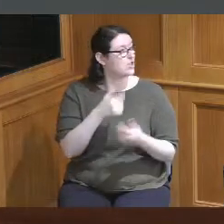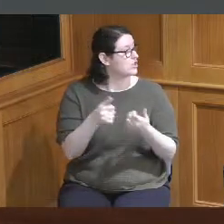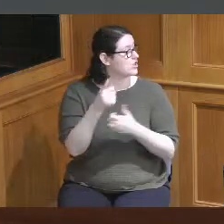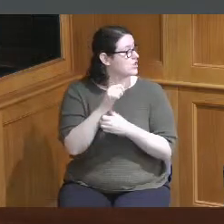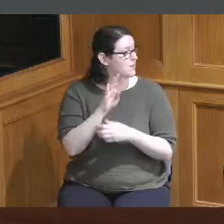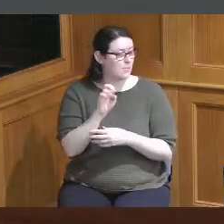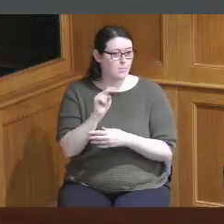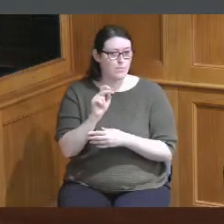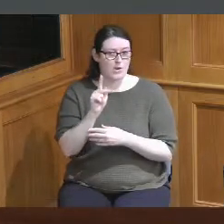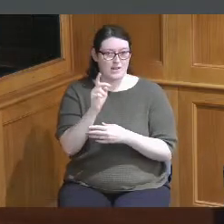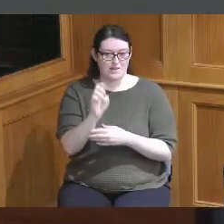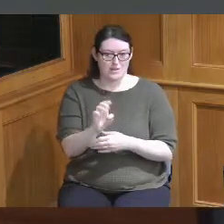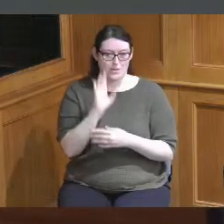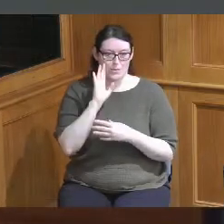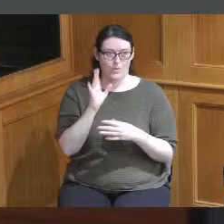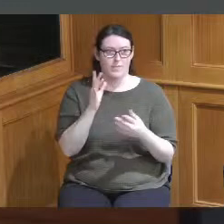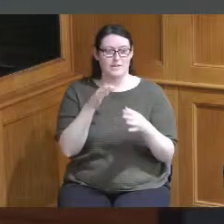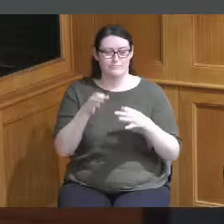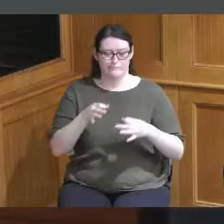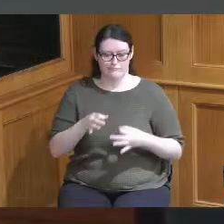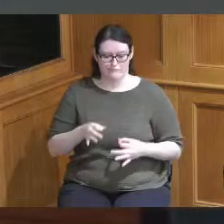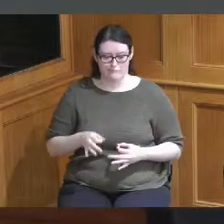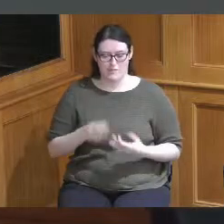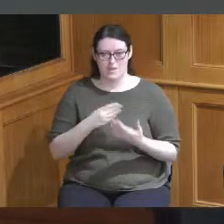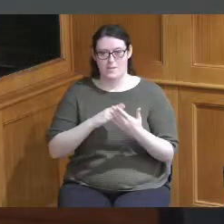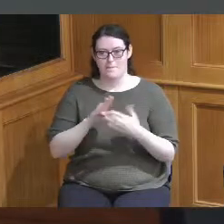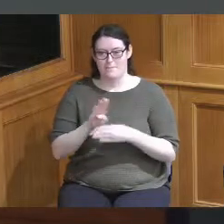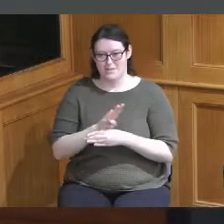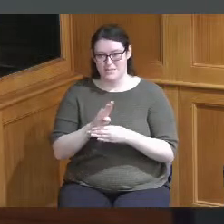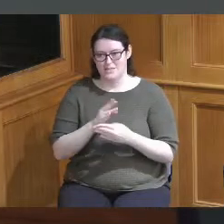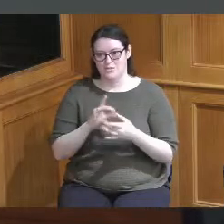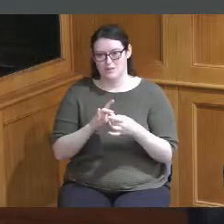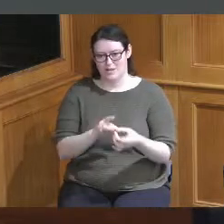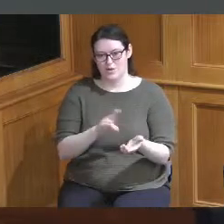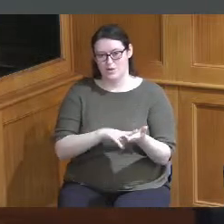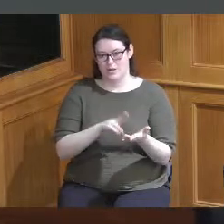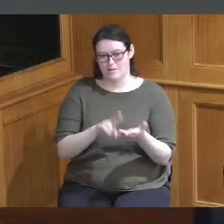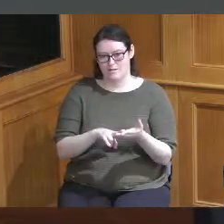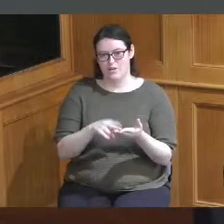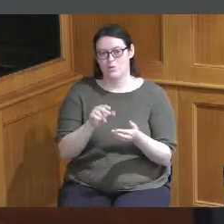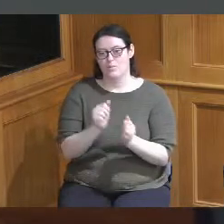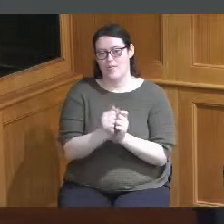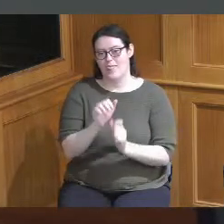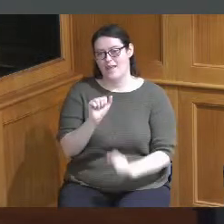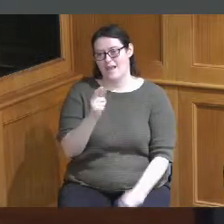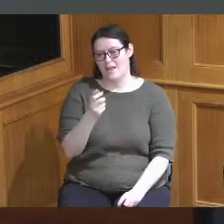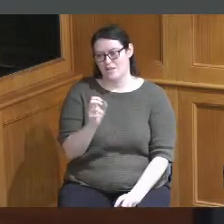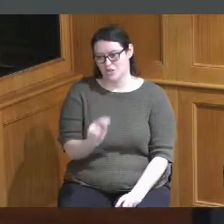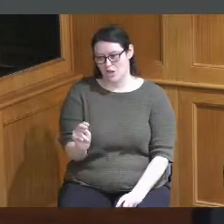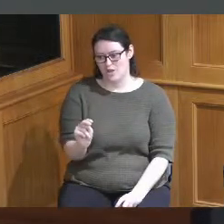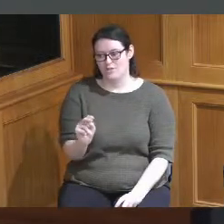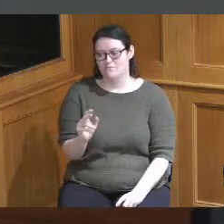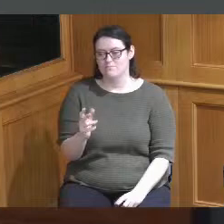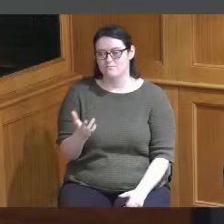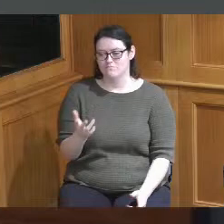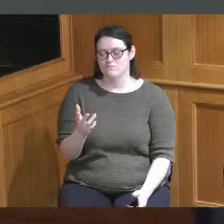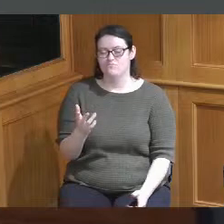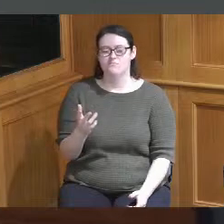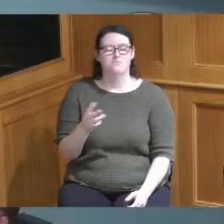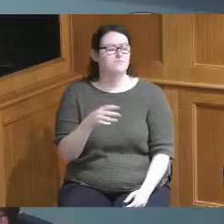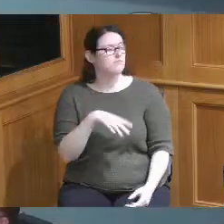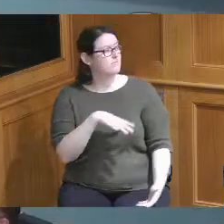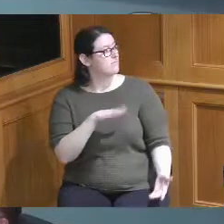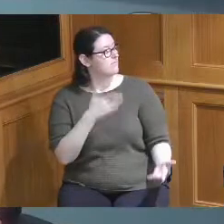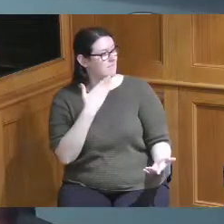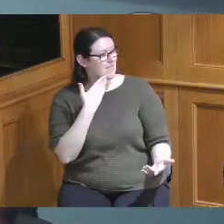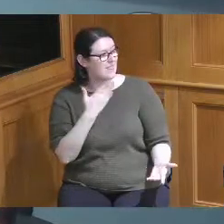the overview and the business case behind the Axon contractual consolidation project. Chief? Good